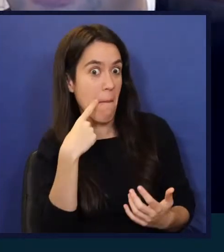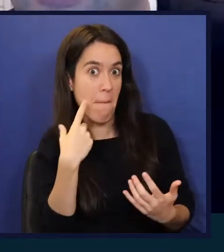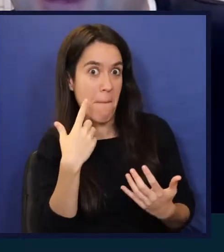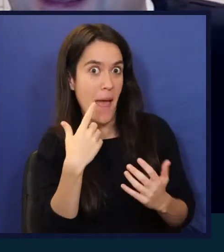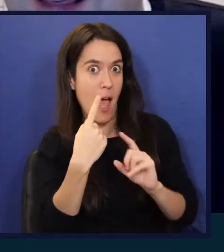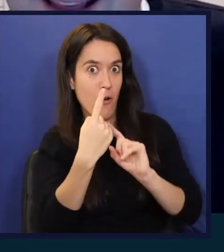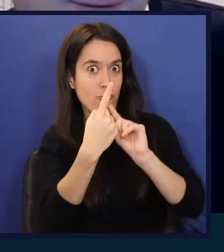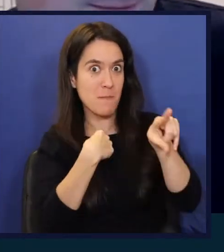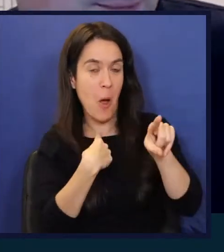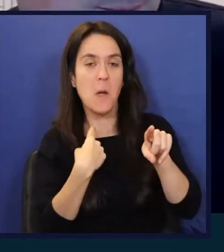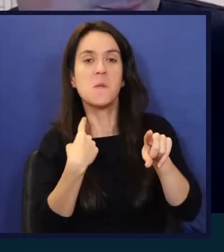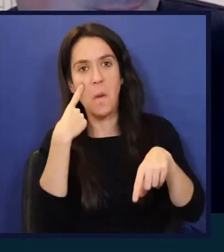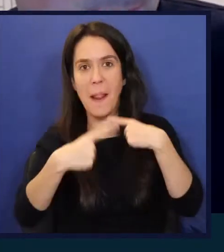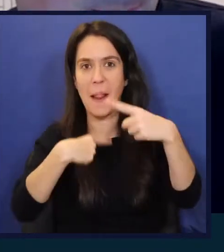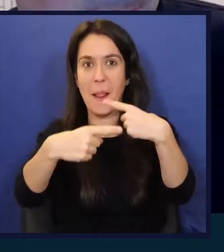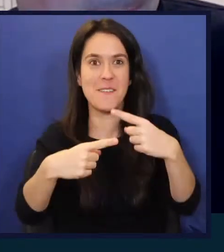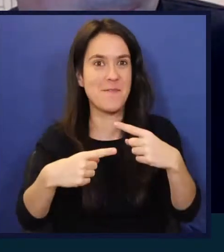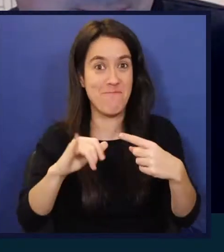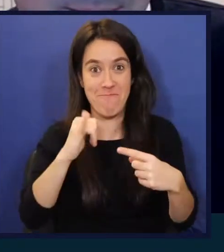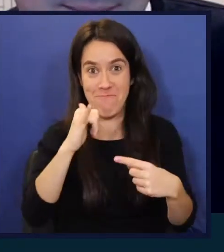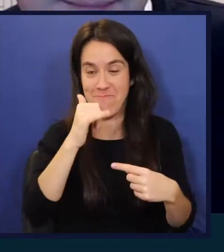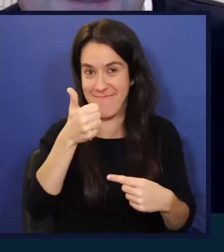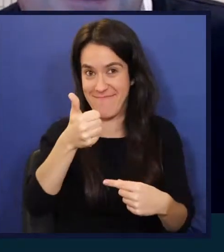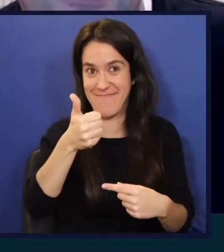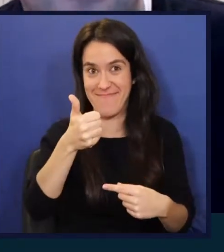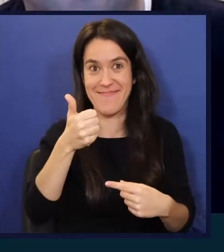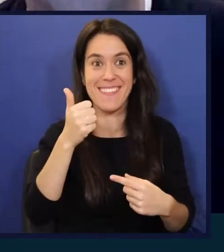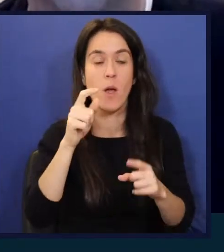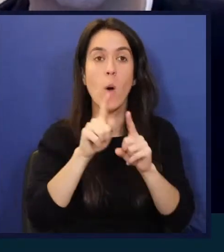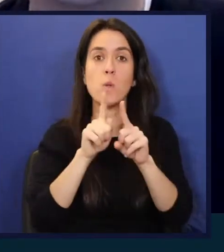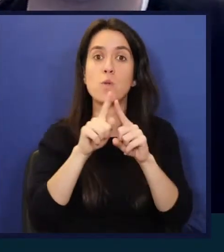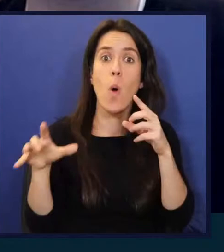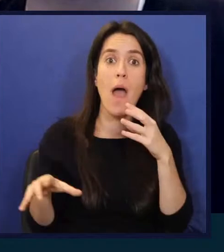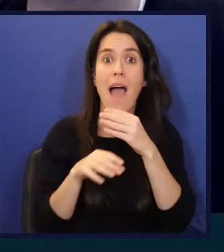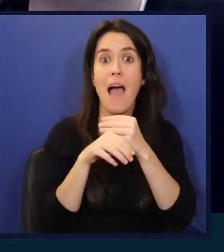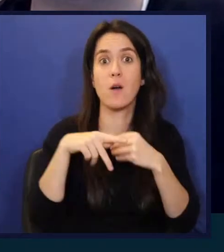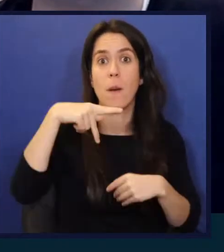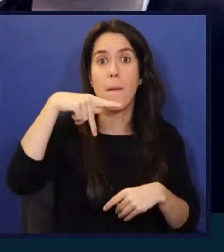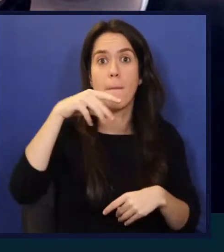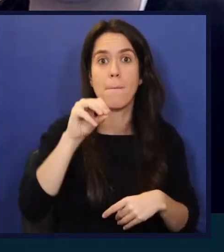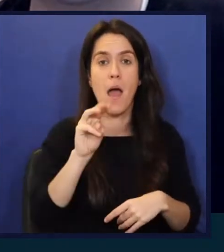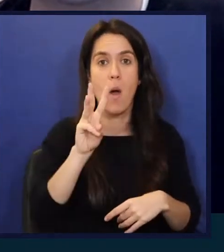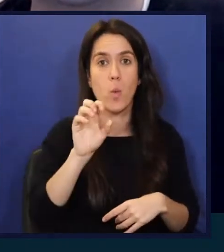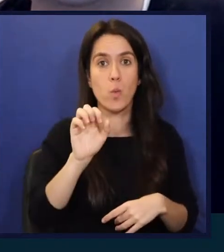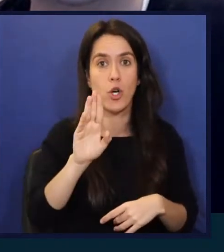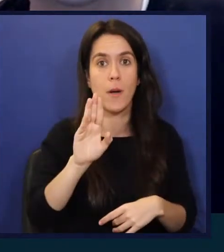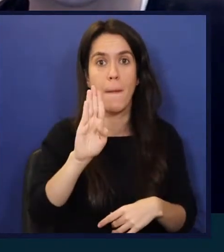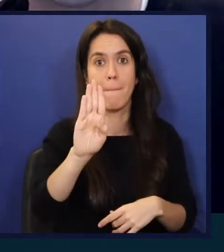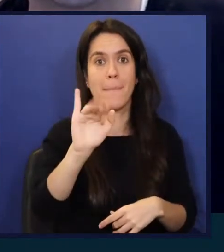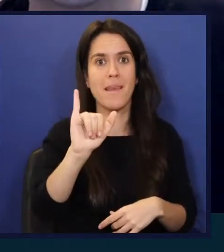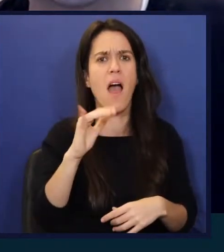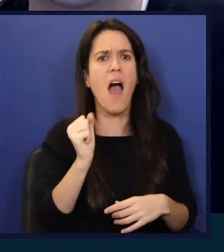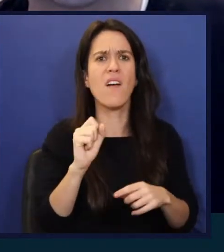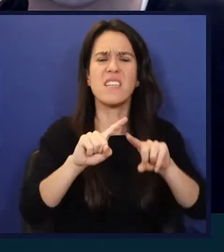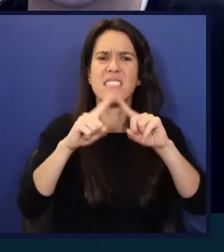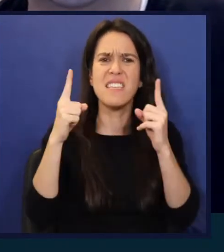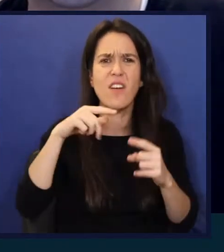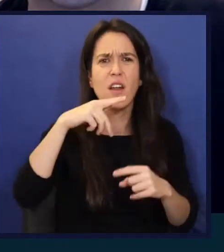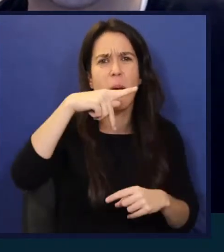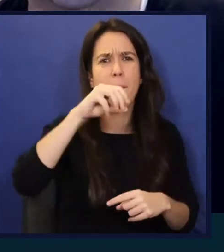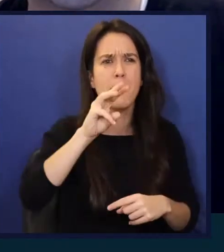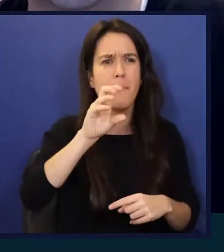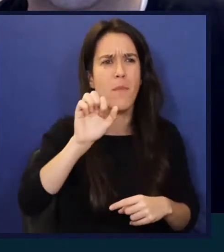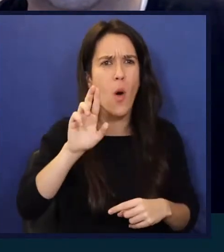go. Absolutely, yeah. And you actually, in addition to Power BI now, you have both Power Apps and you